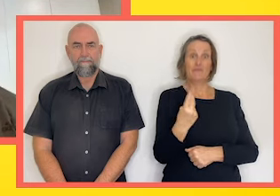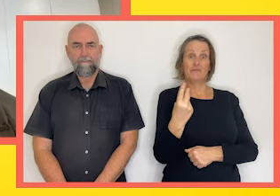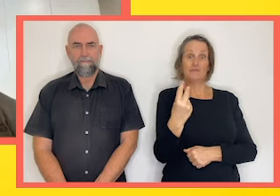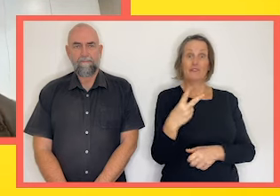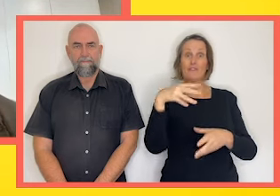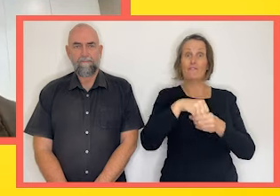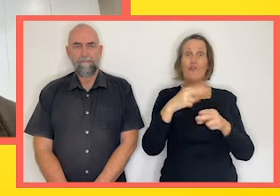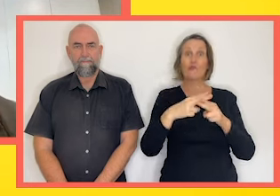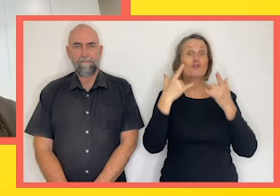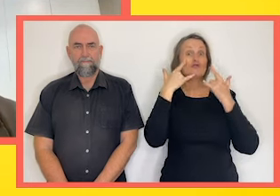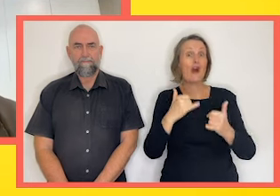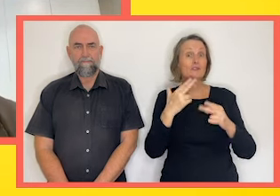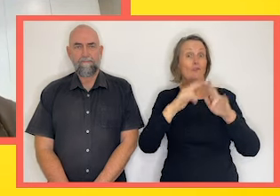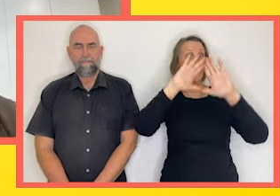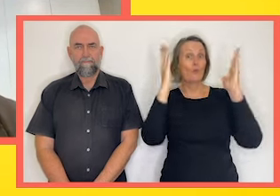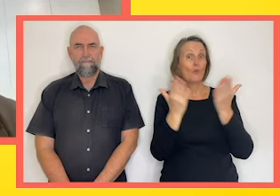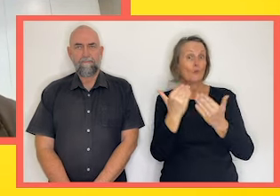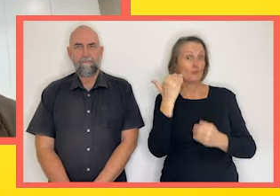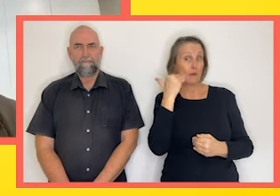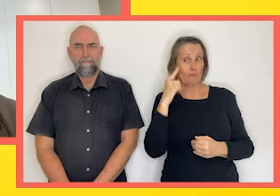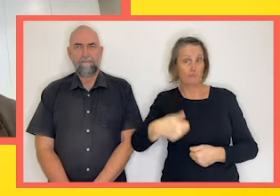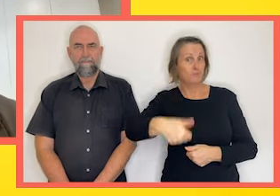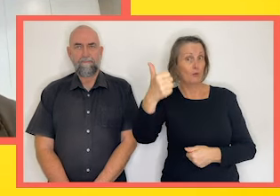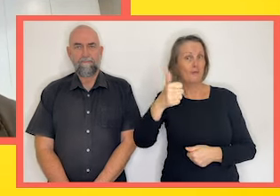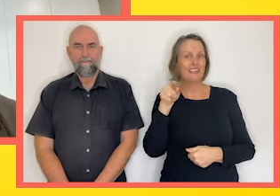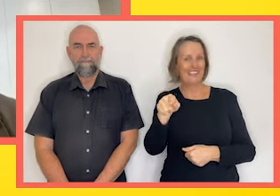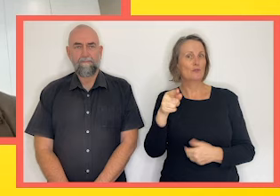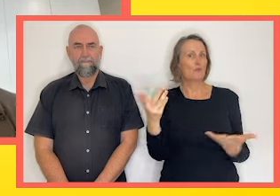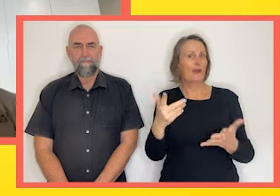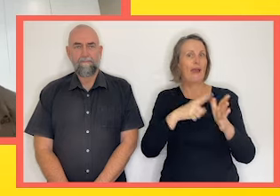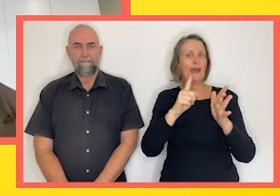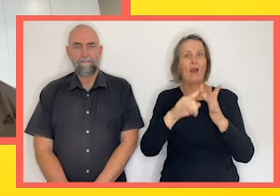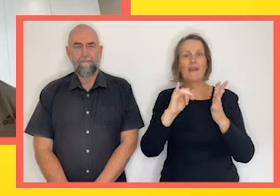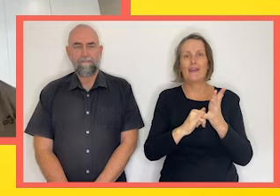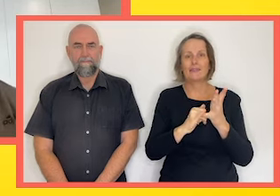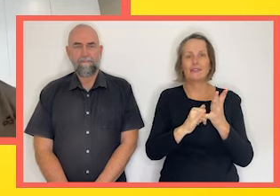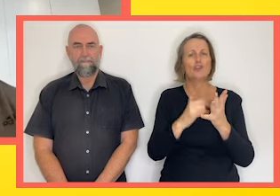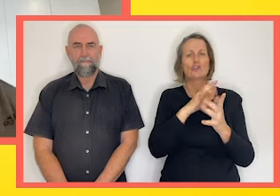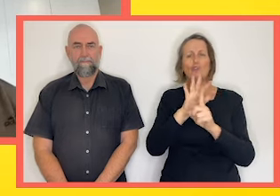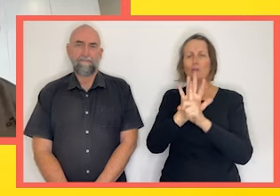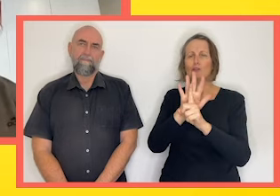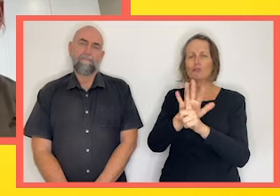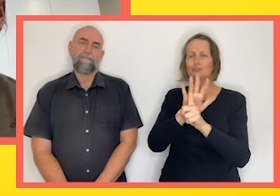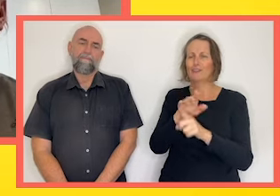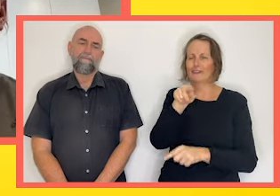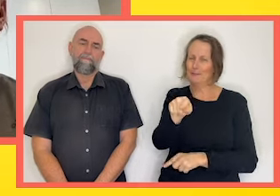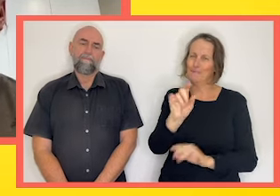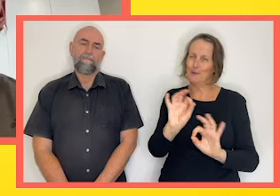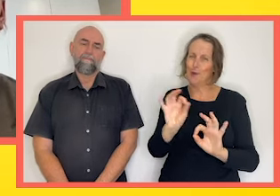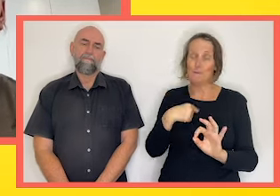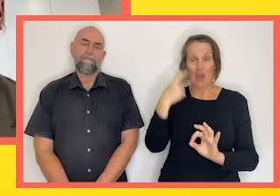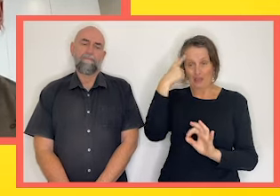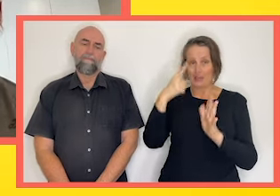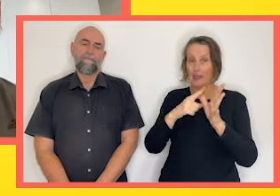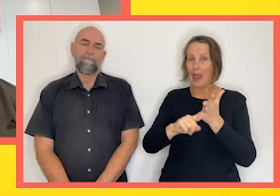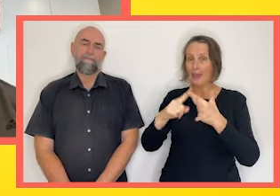the trials for World Champs. So he's done really well. He's down at the AIS. So don't want to put too much pressure on old Saf, but I